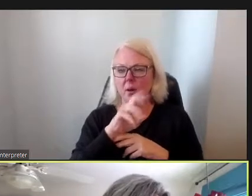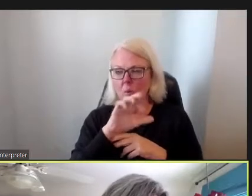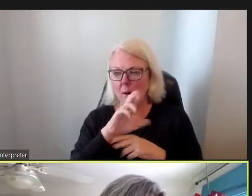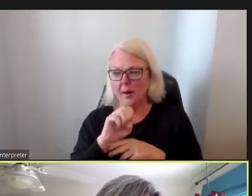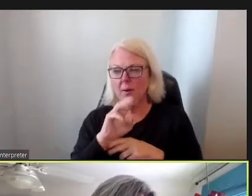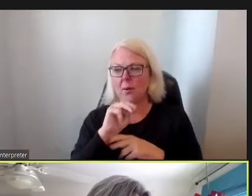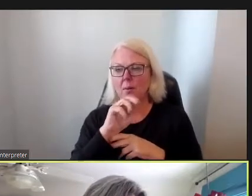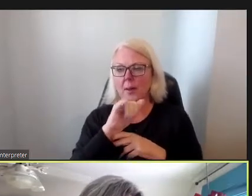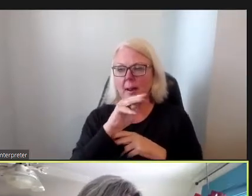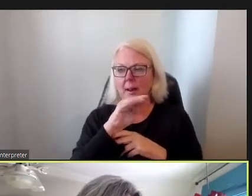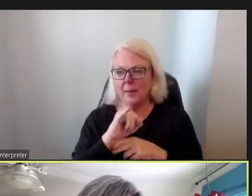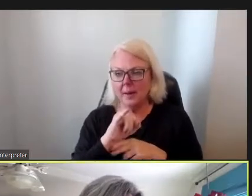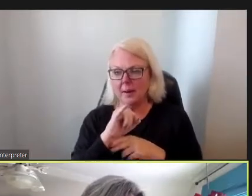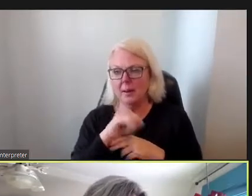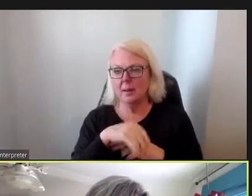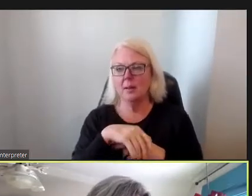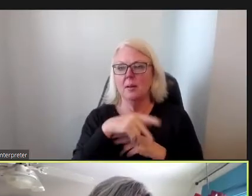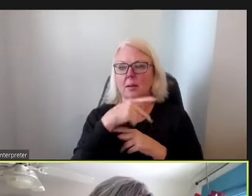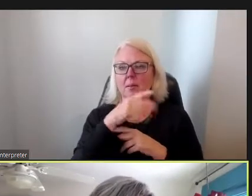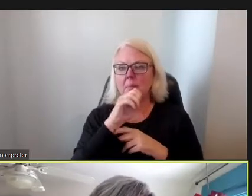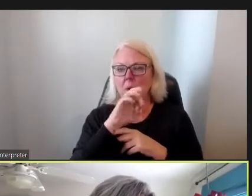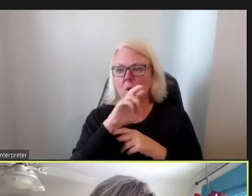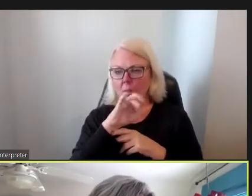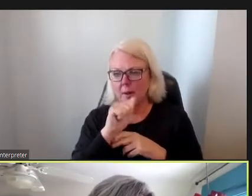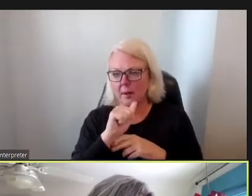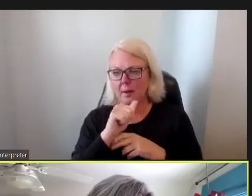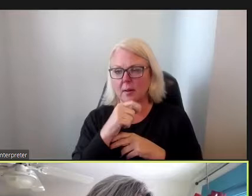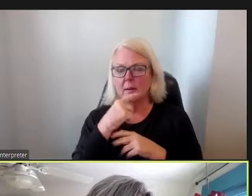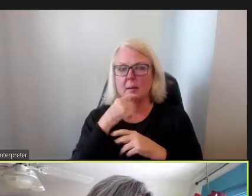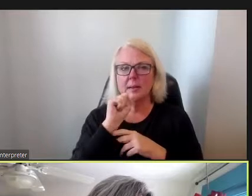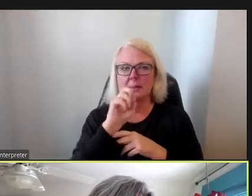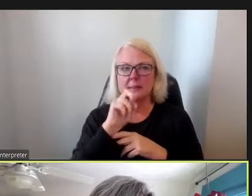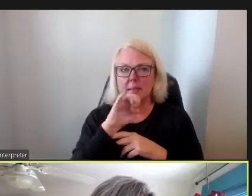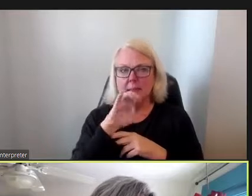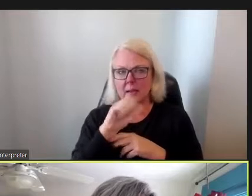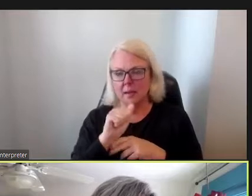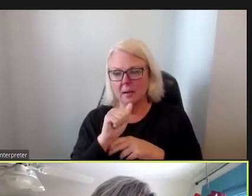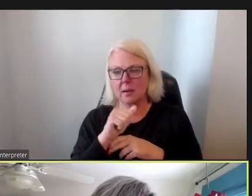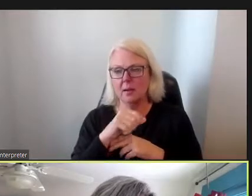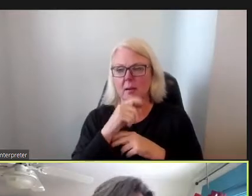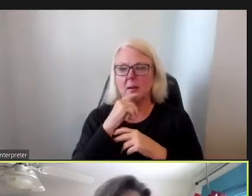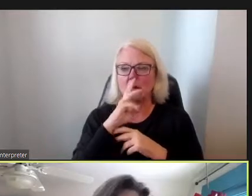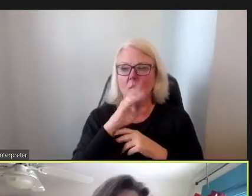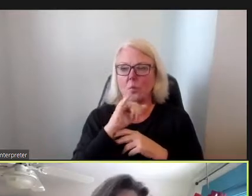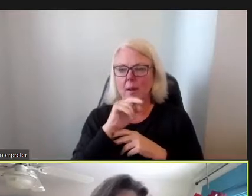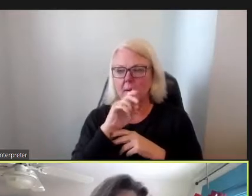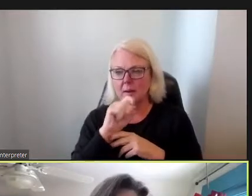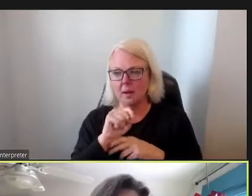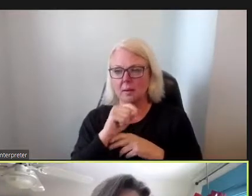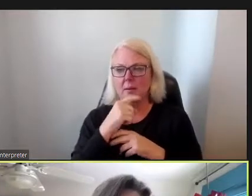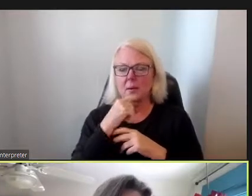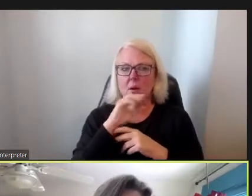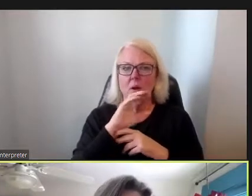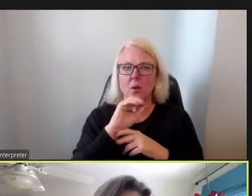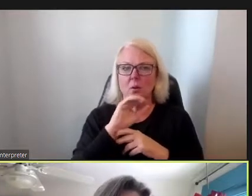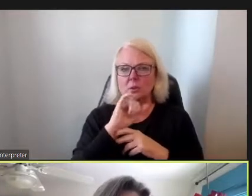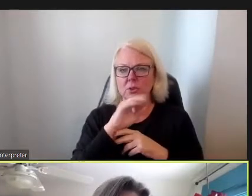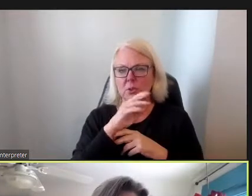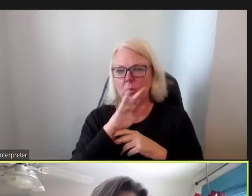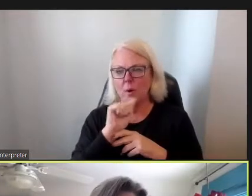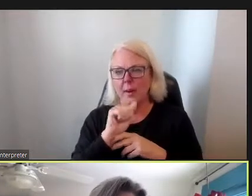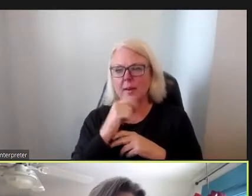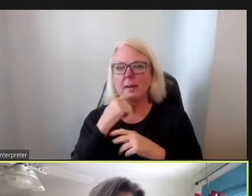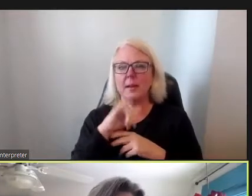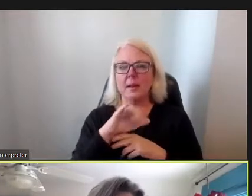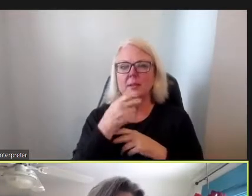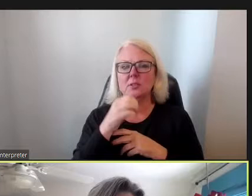Miami, Peoria, Seneca, Wyandot, Ojibwe, and Cherokee